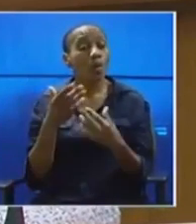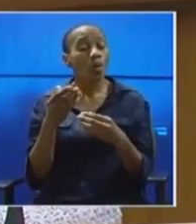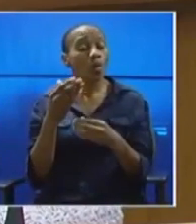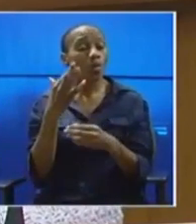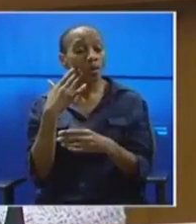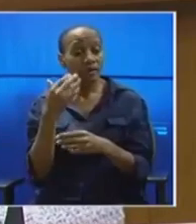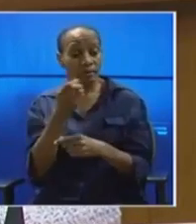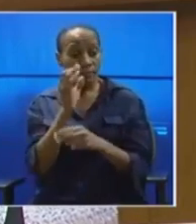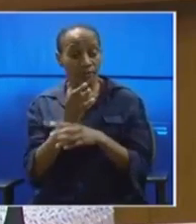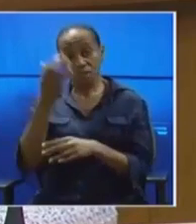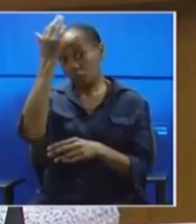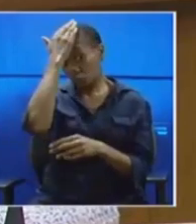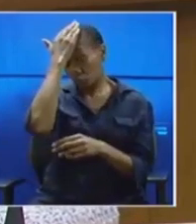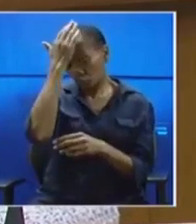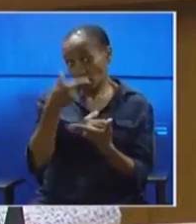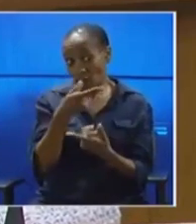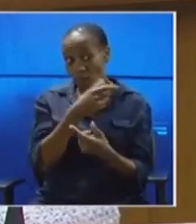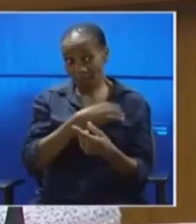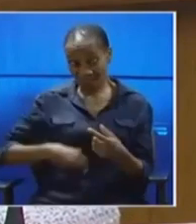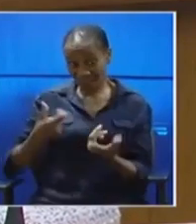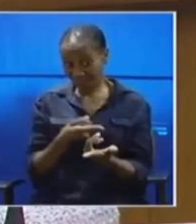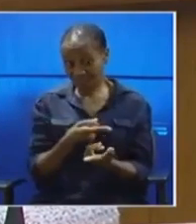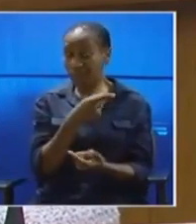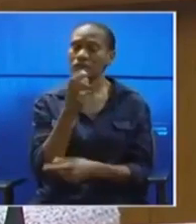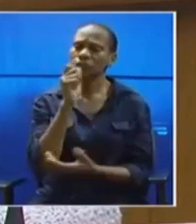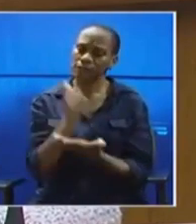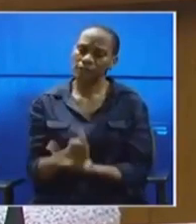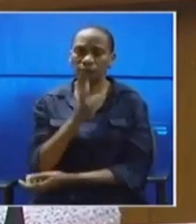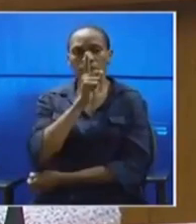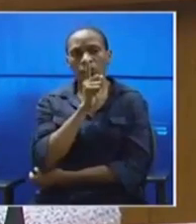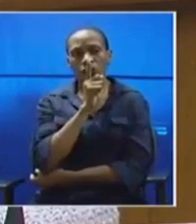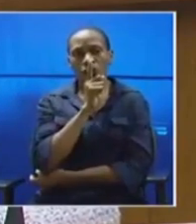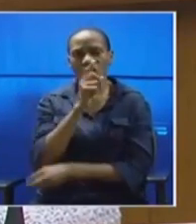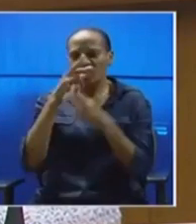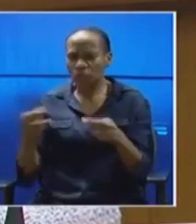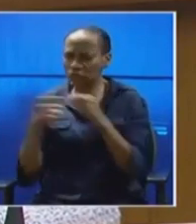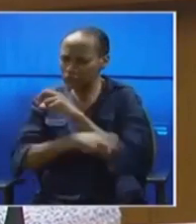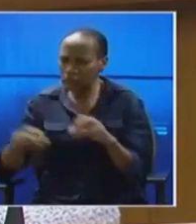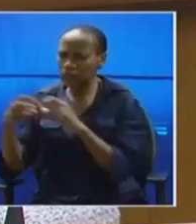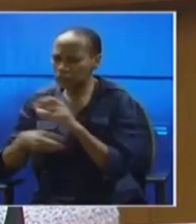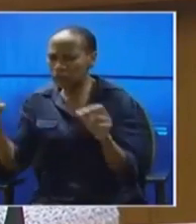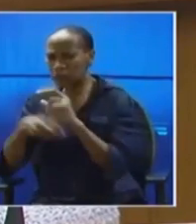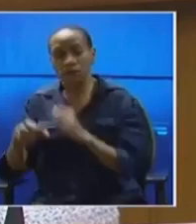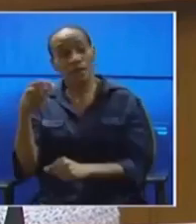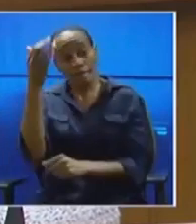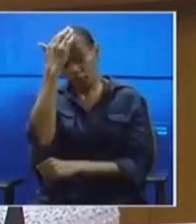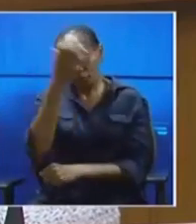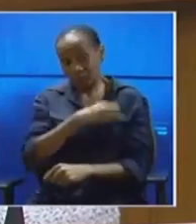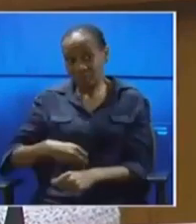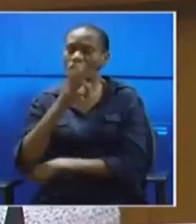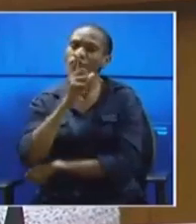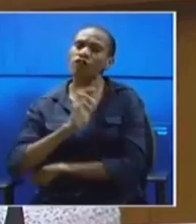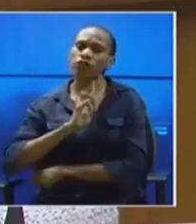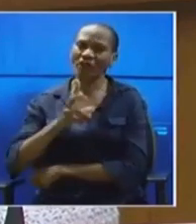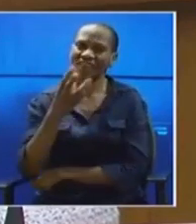Zuma presidency, he sat quietly while the country was looted. He had a voice which he should have used